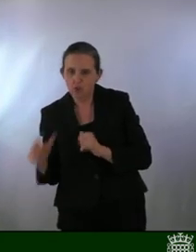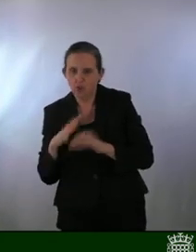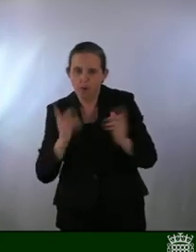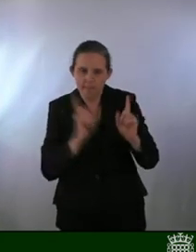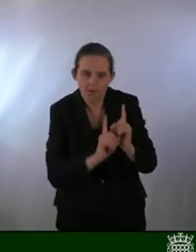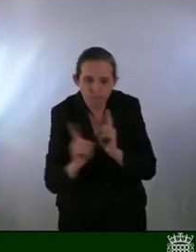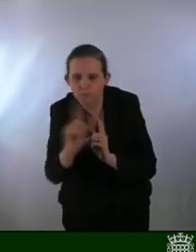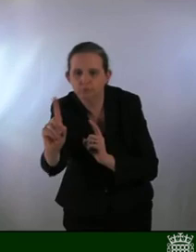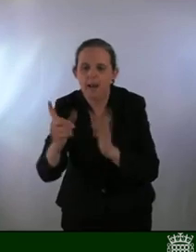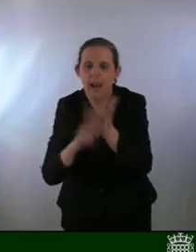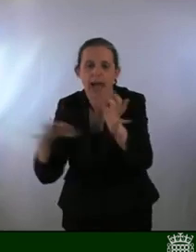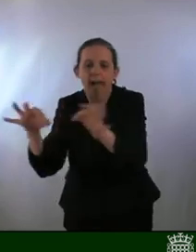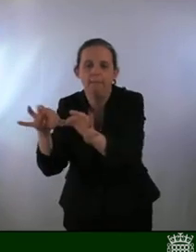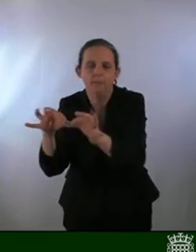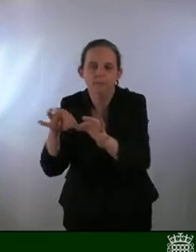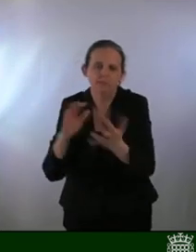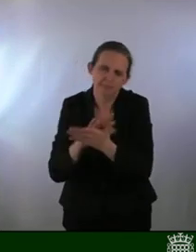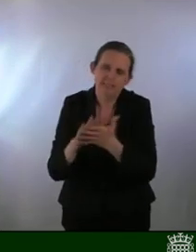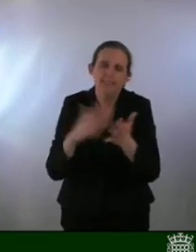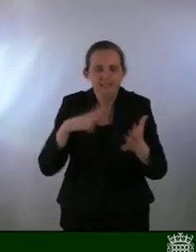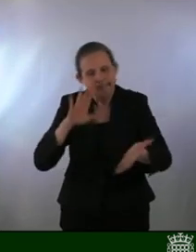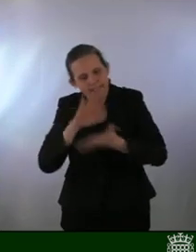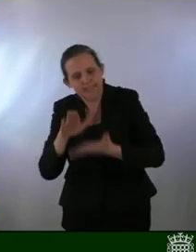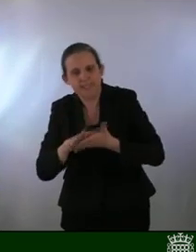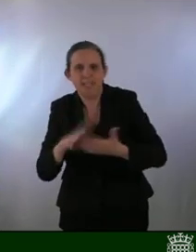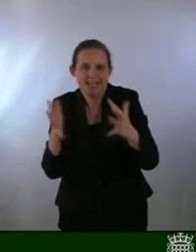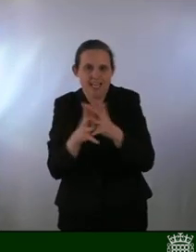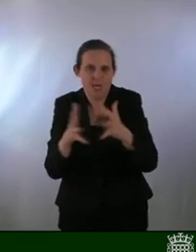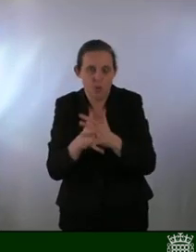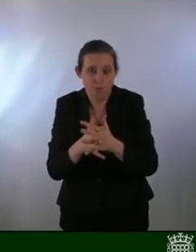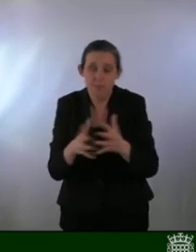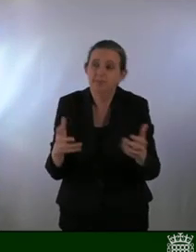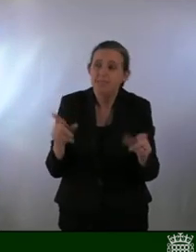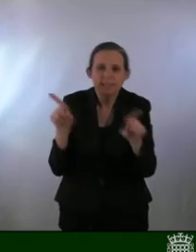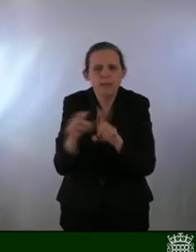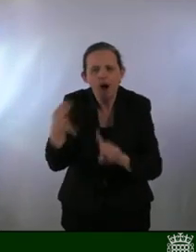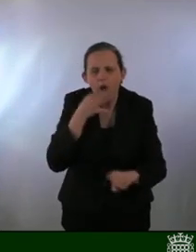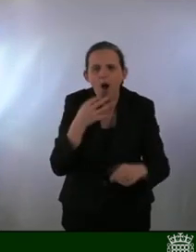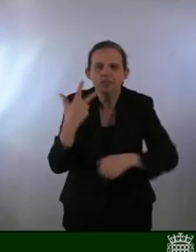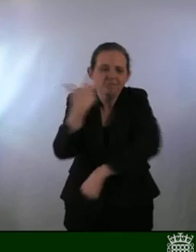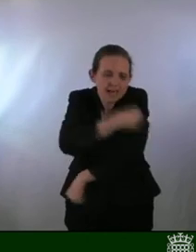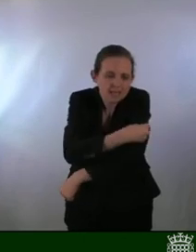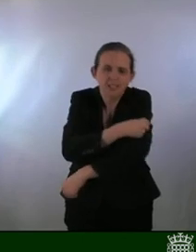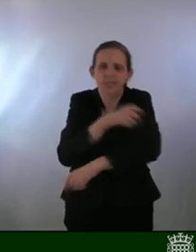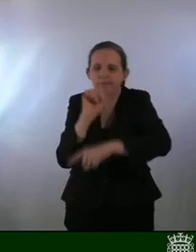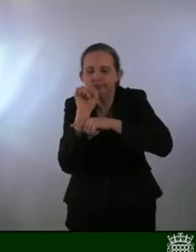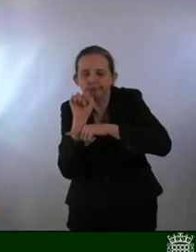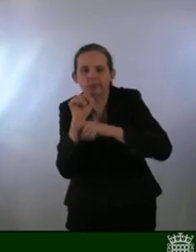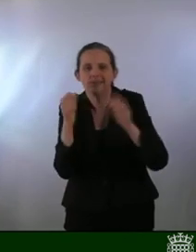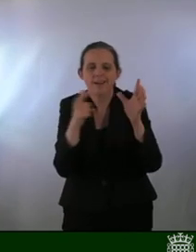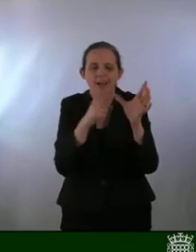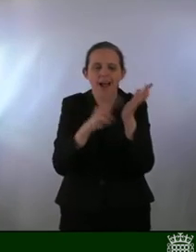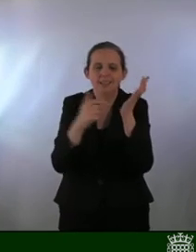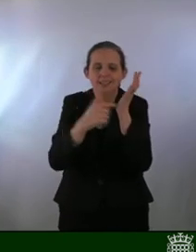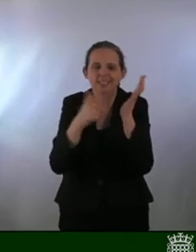to bring that to bear. The same goes for vaccines, of course, and antivirals, which he asked for a